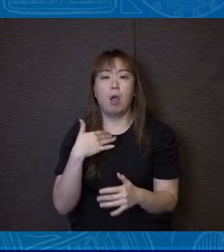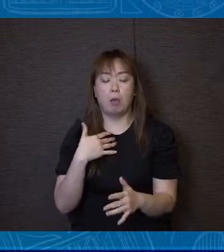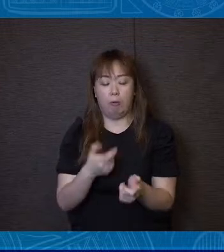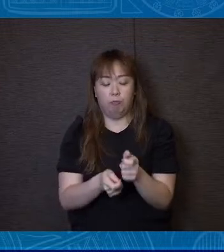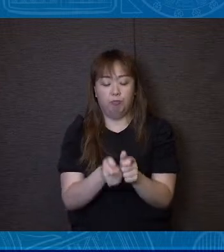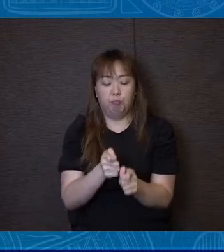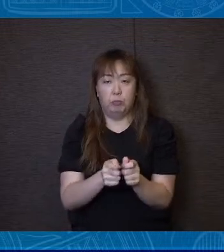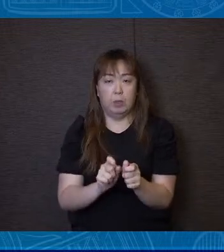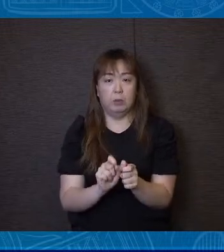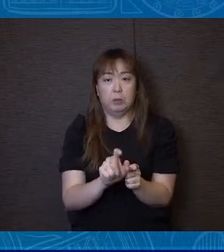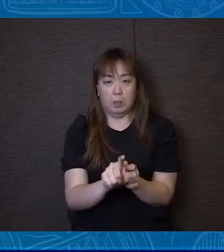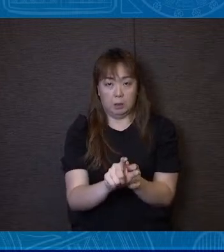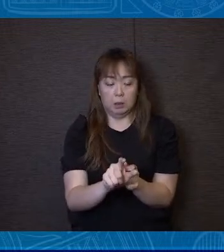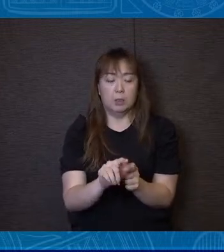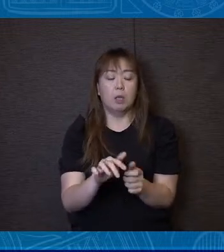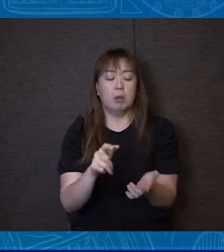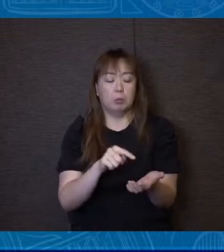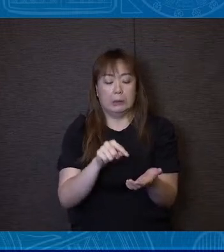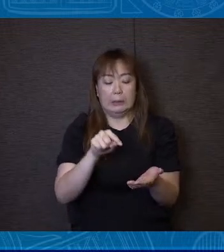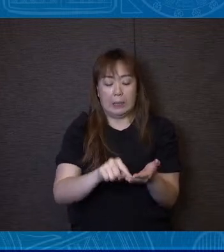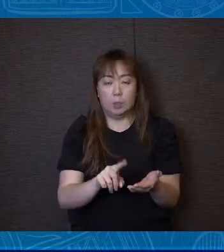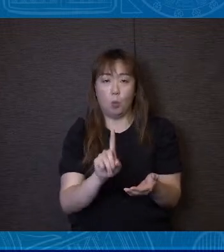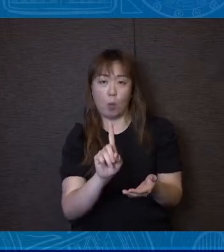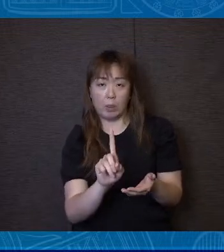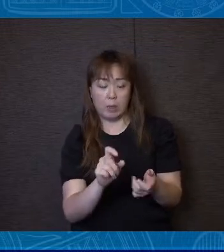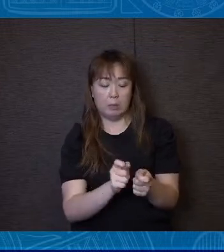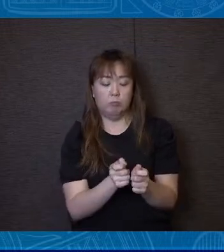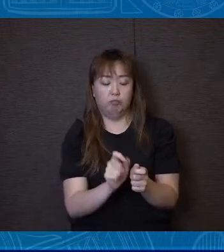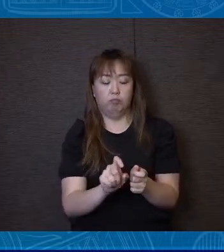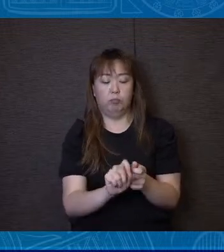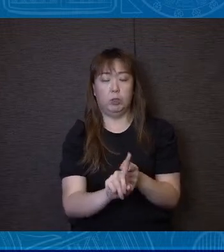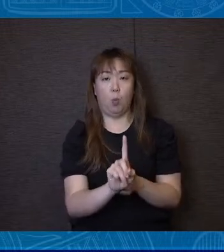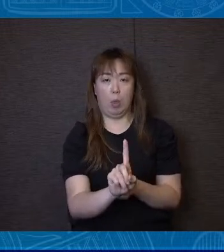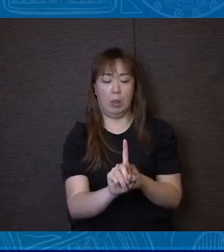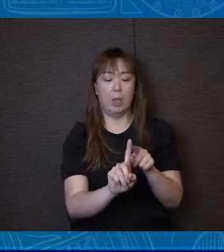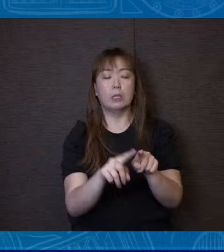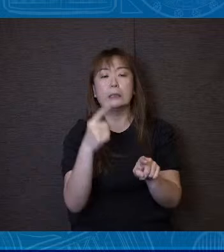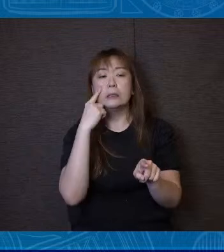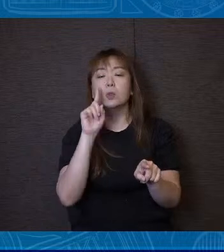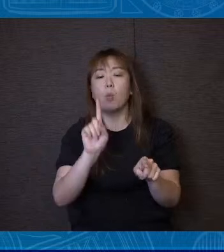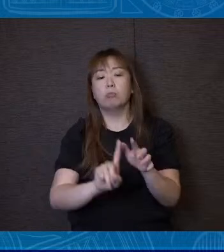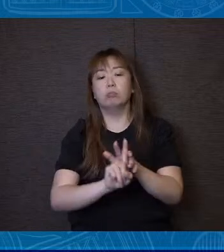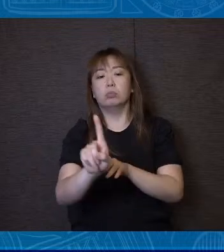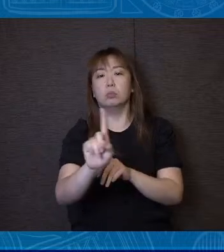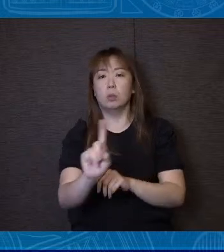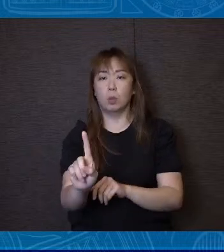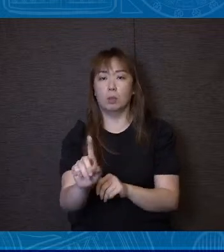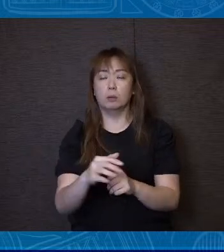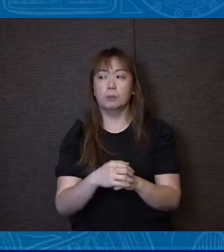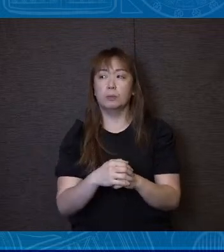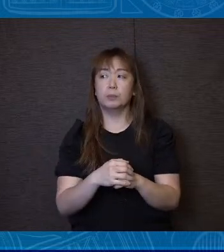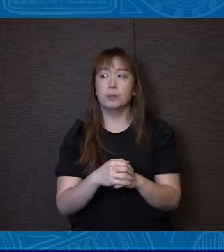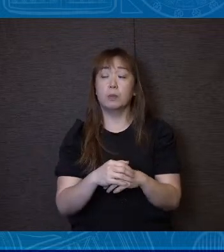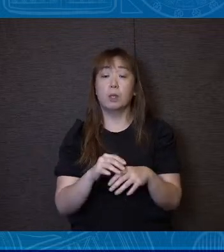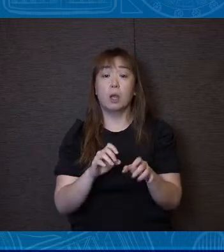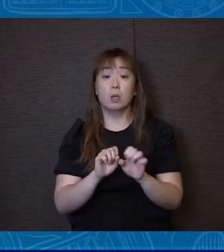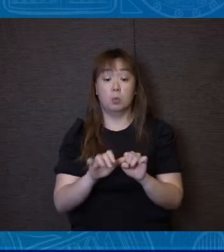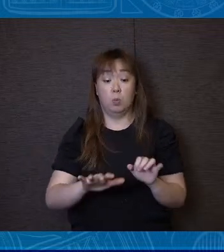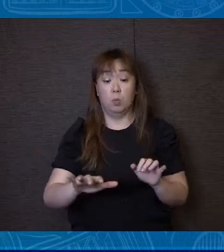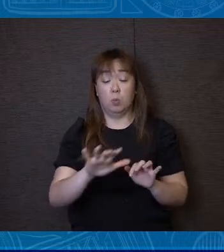where you can say, you know, press 1 for your nearest evacuation. So using something similar to USSD codes that allows still